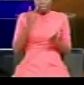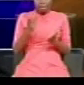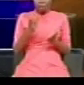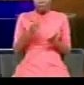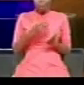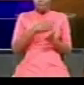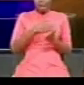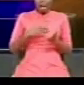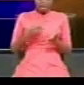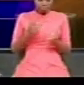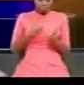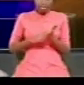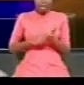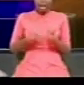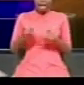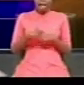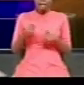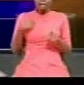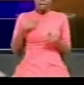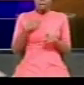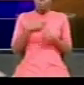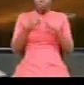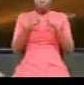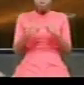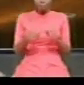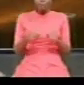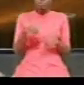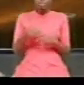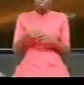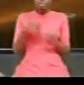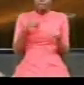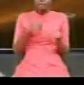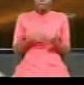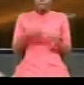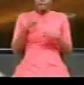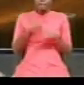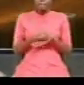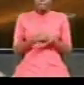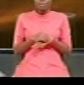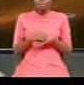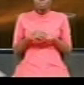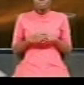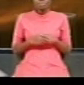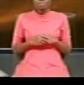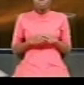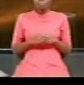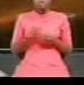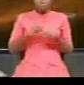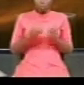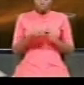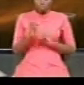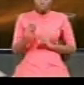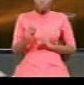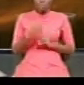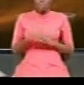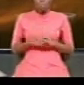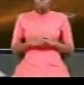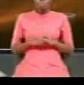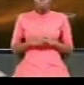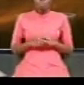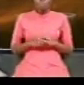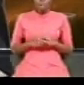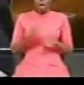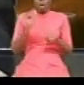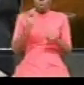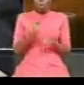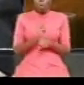and examine as we delve into this message. Number one,